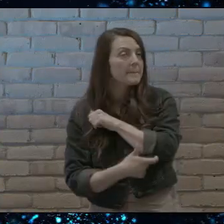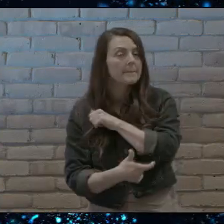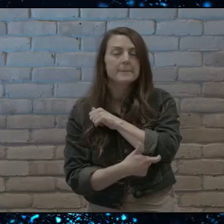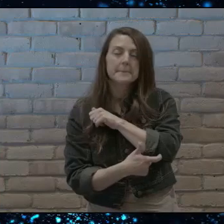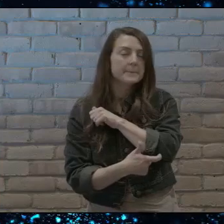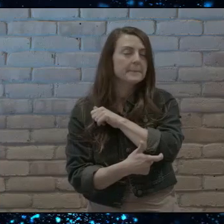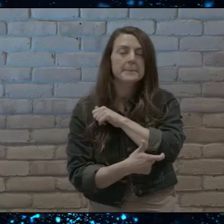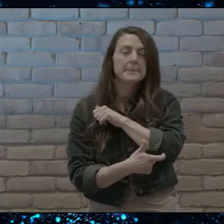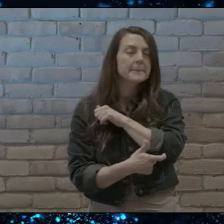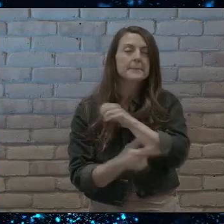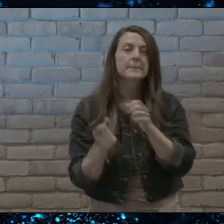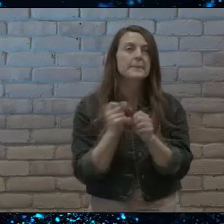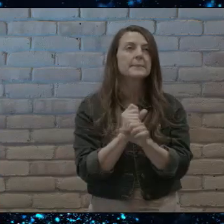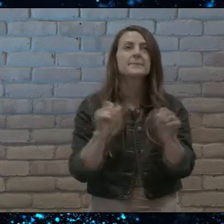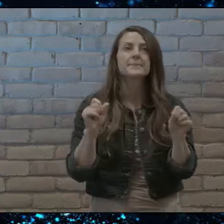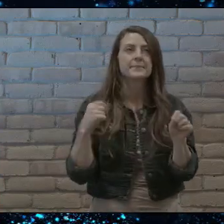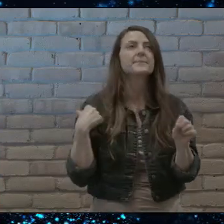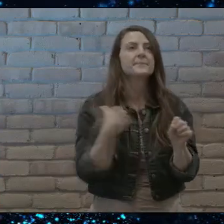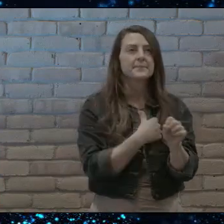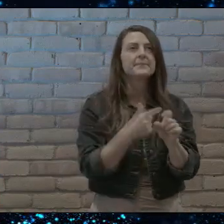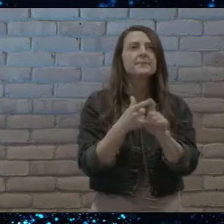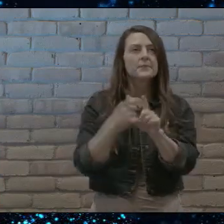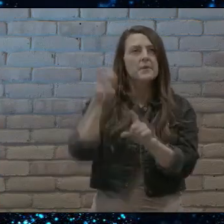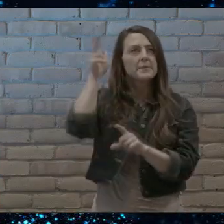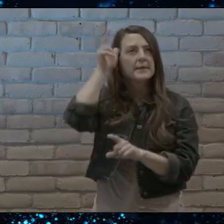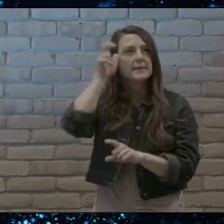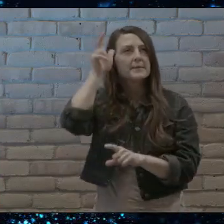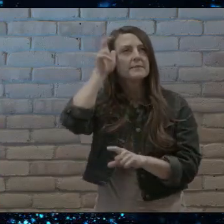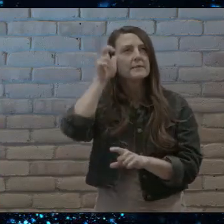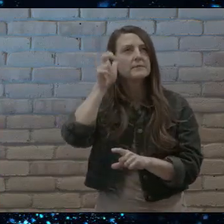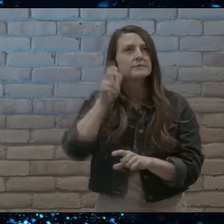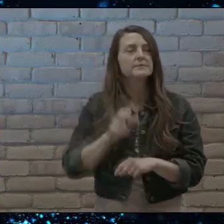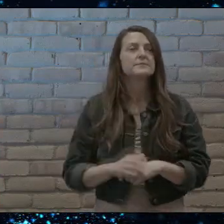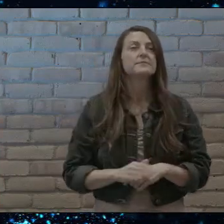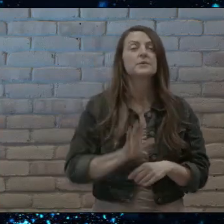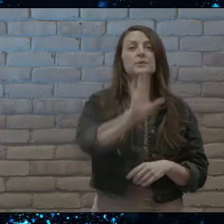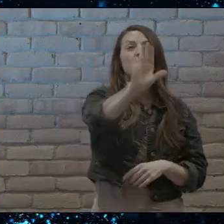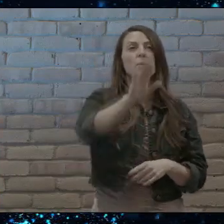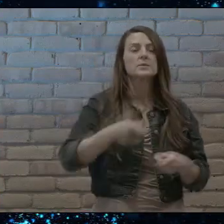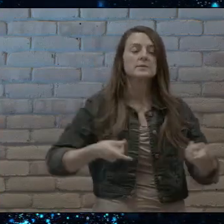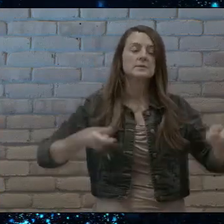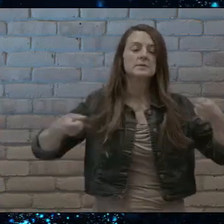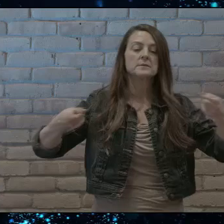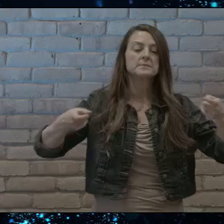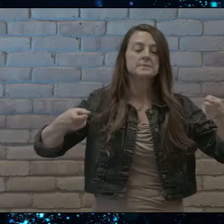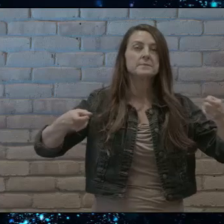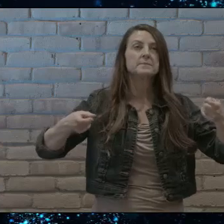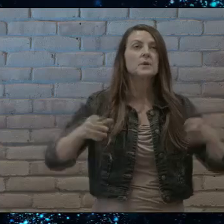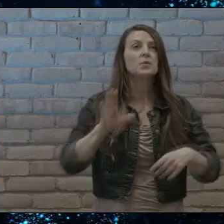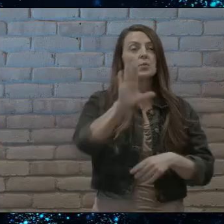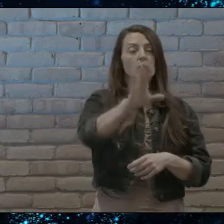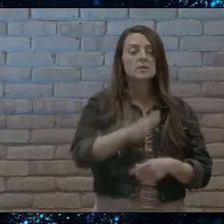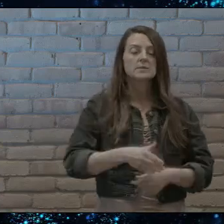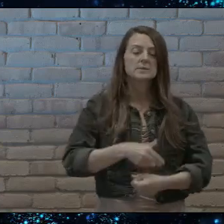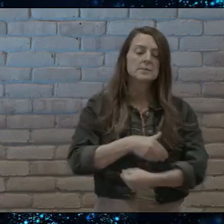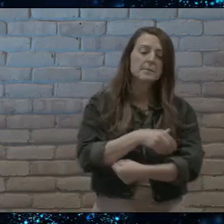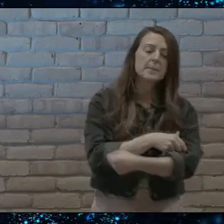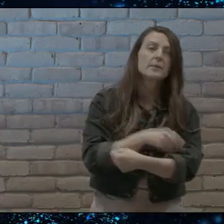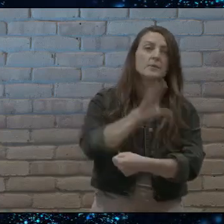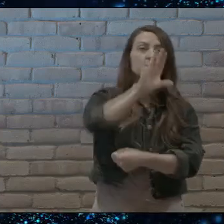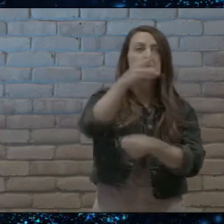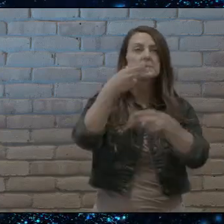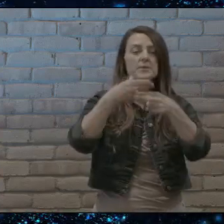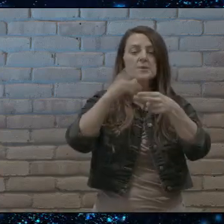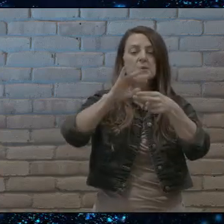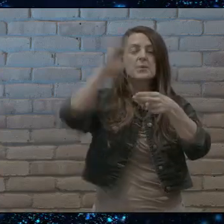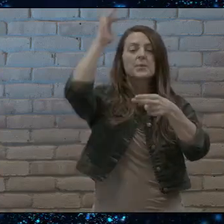into temptation, but deliver us from evil. For thine is the kingdom and the power and